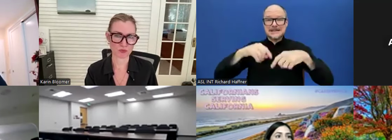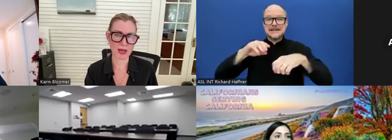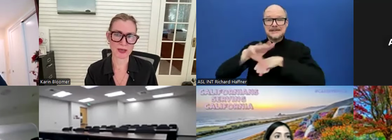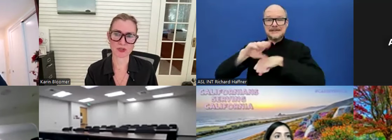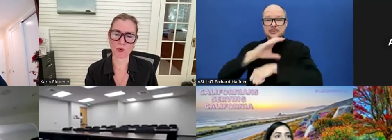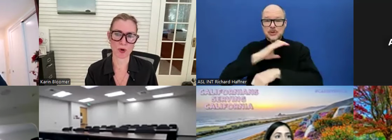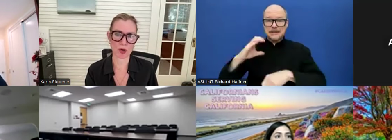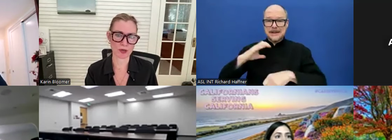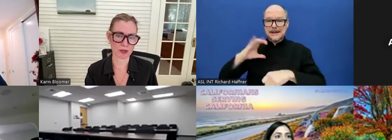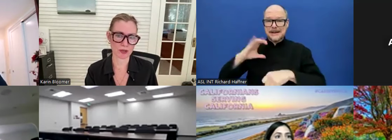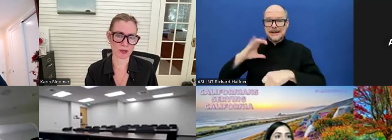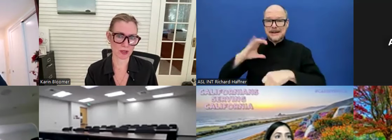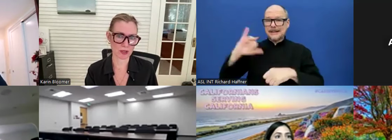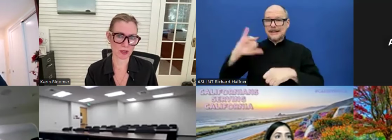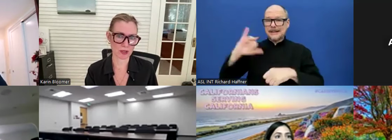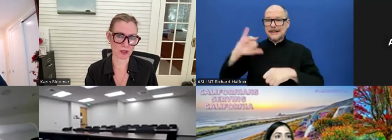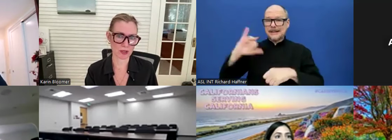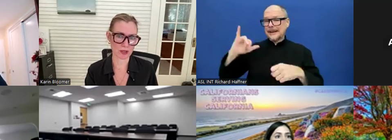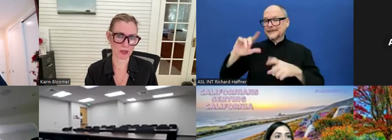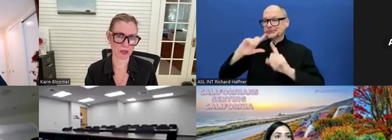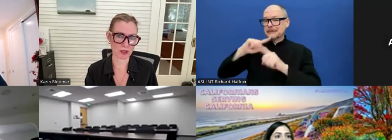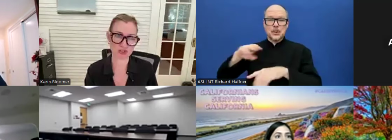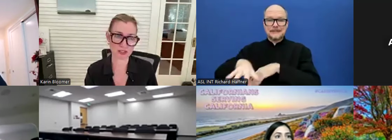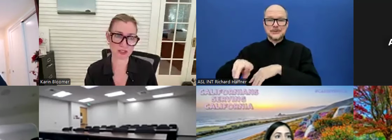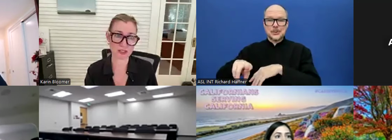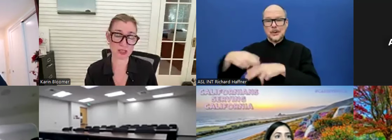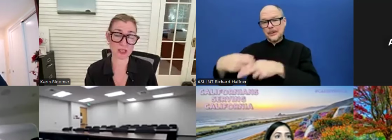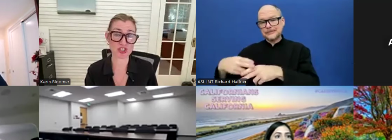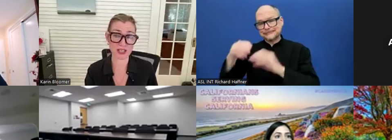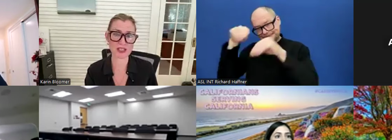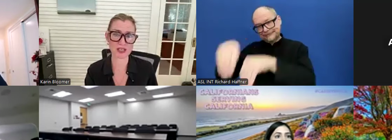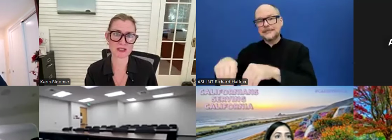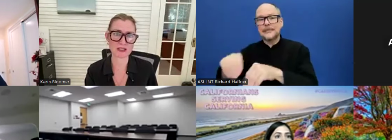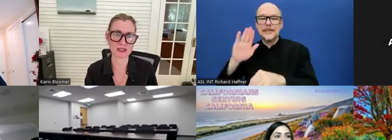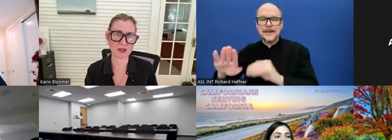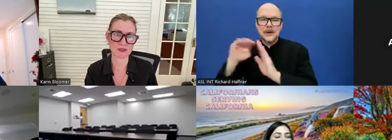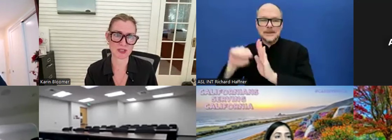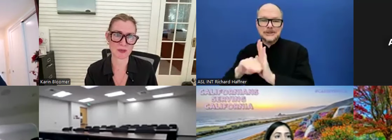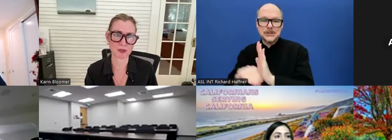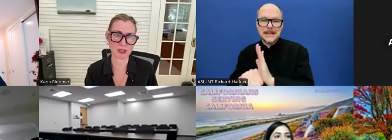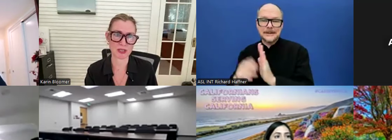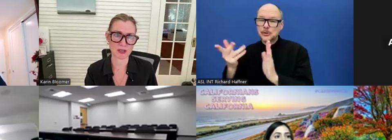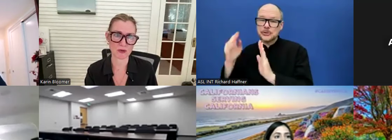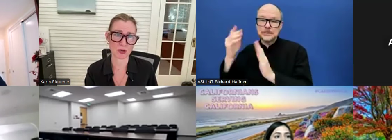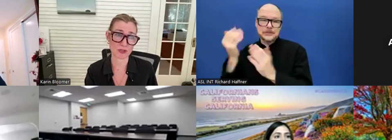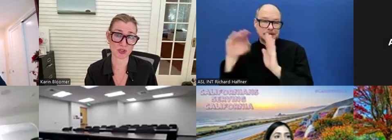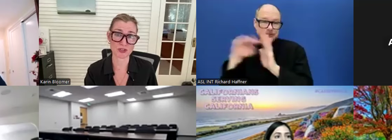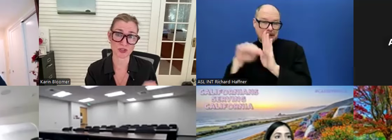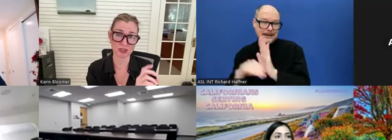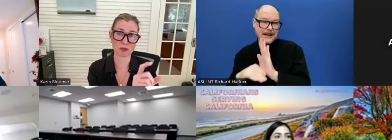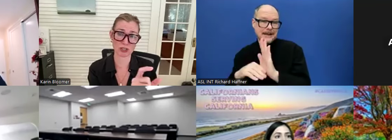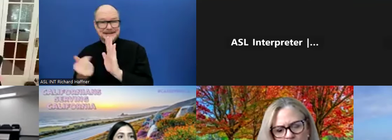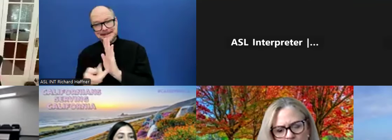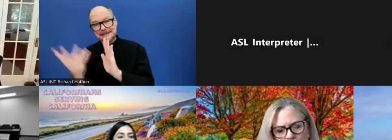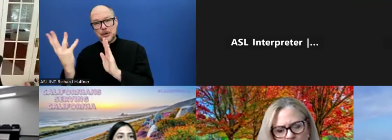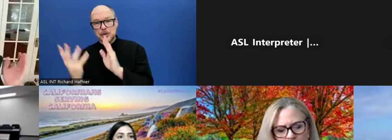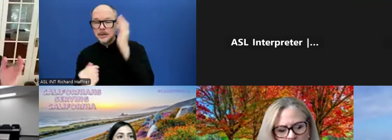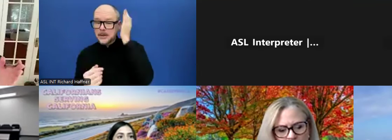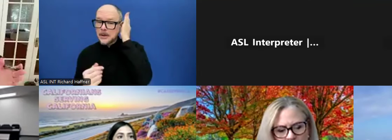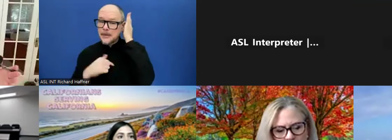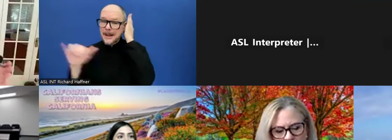sort of direct or influence or weigh in on the agendas of the subcommittee? Or certainly I'm hearing like